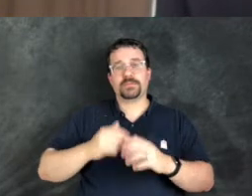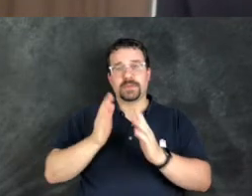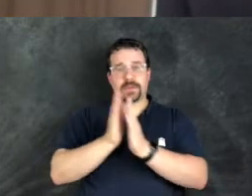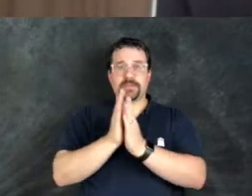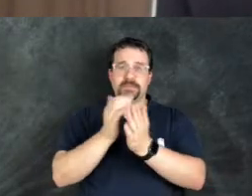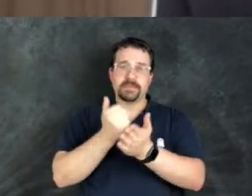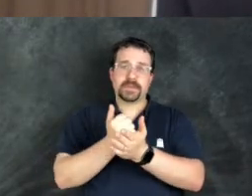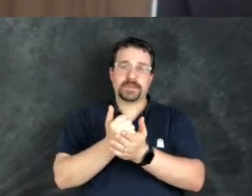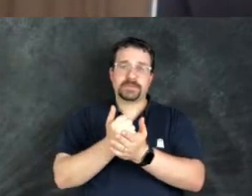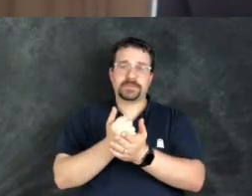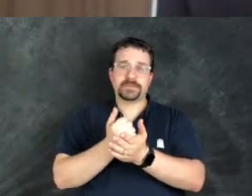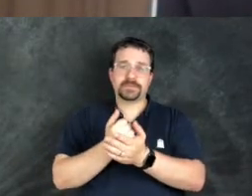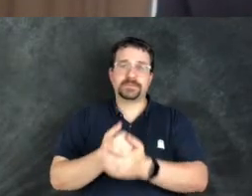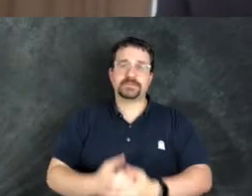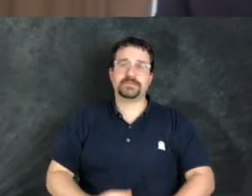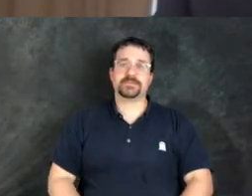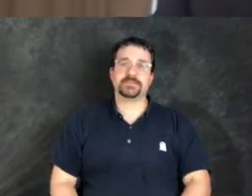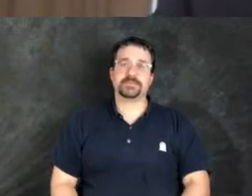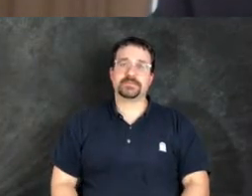Amen.